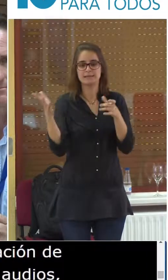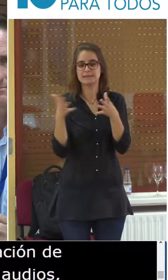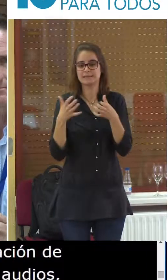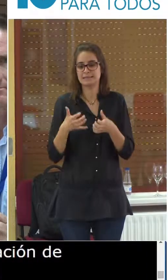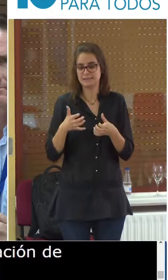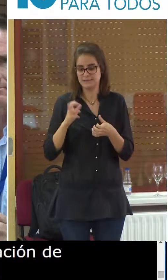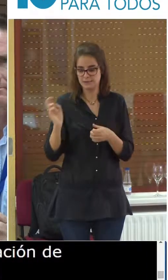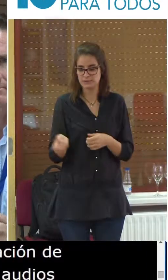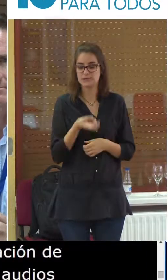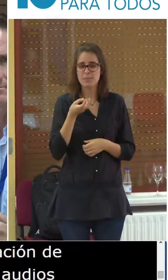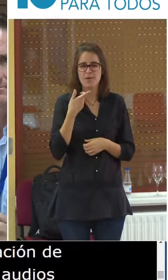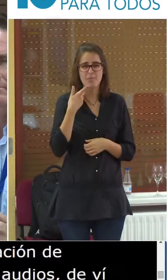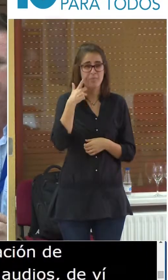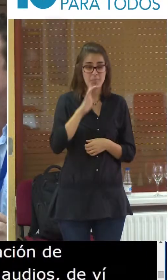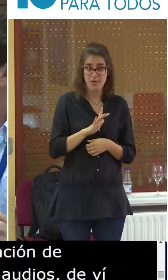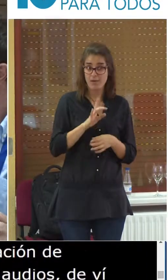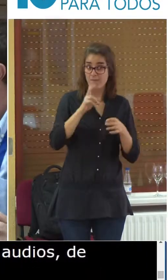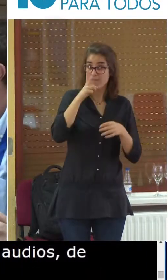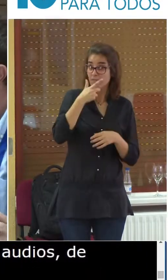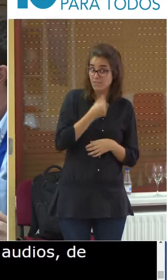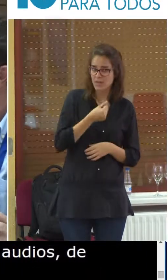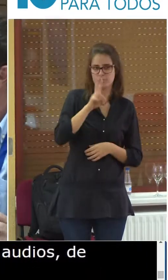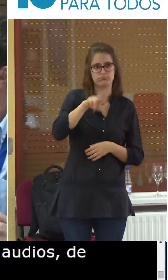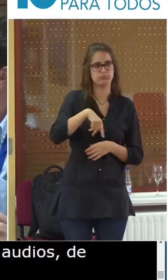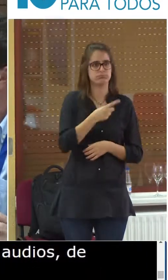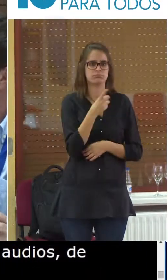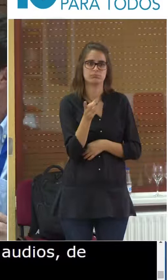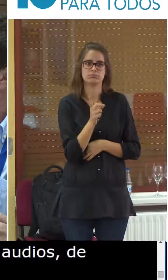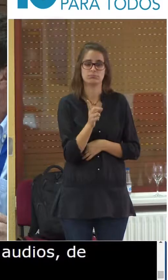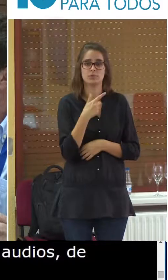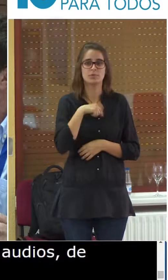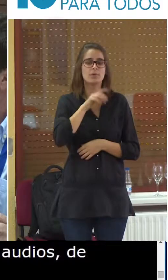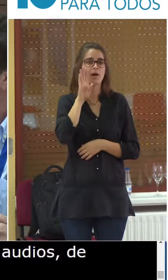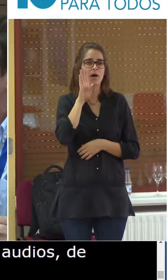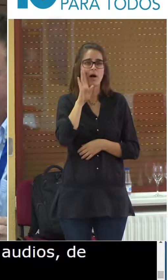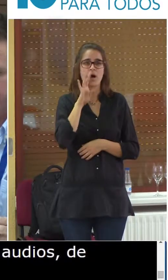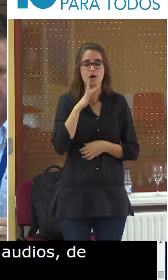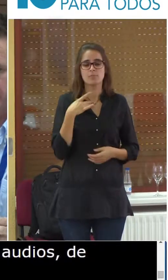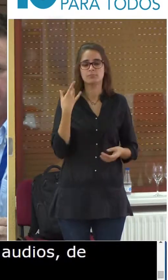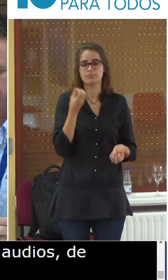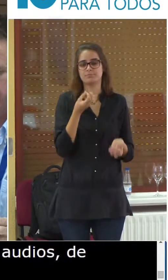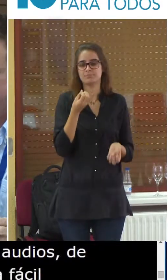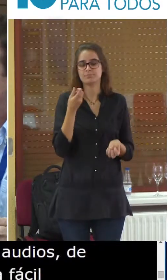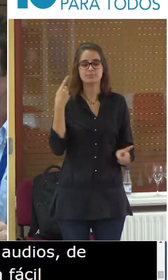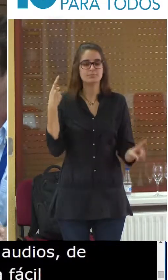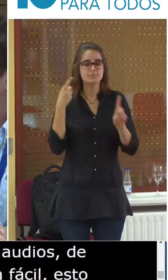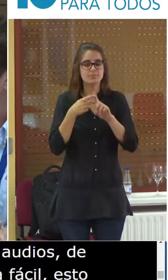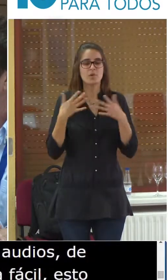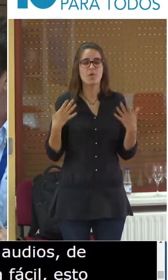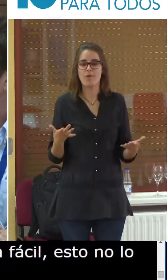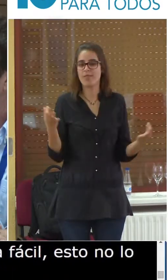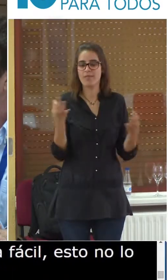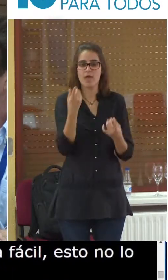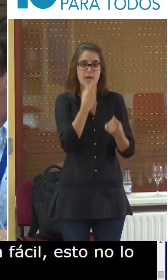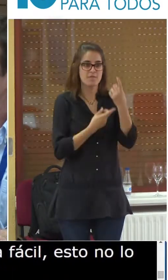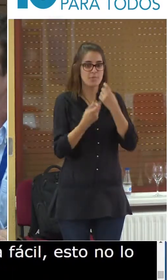But as easy as it may seem, it is not. Because as I said before, the goal is for this